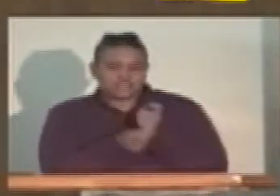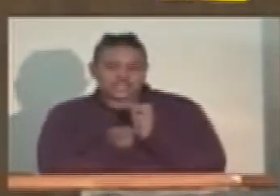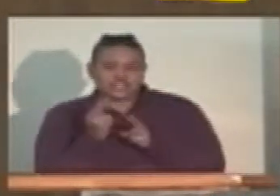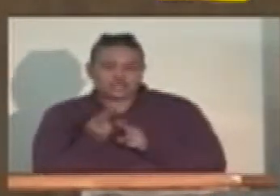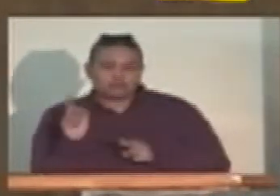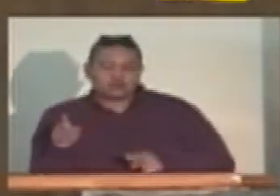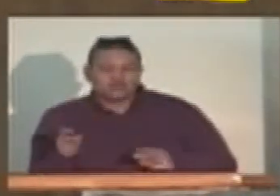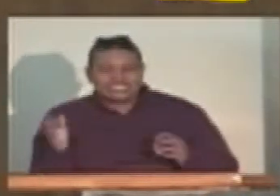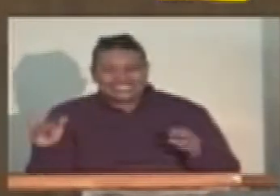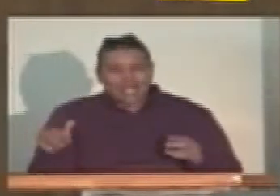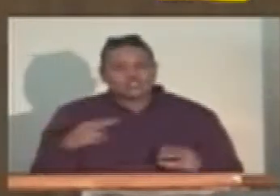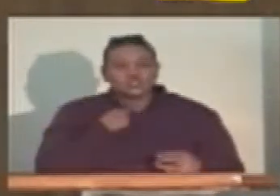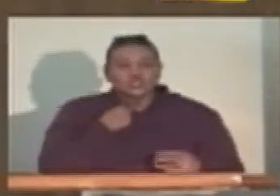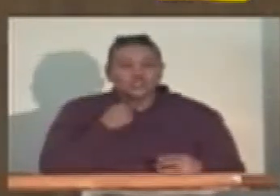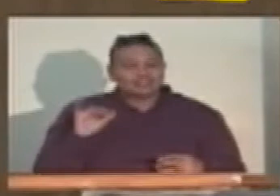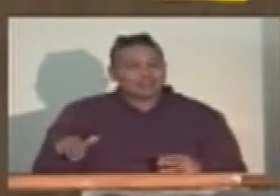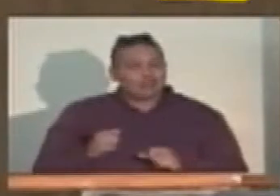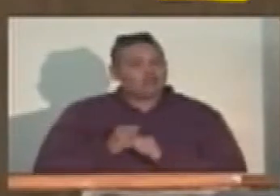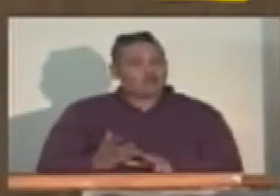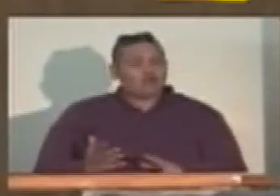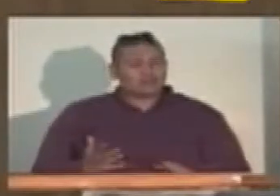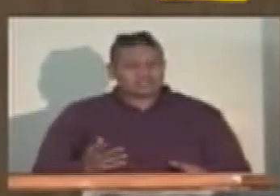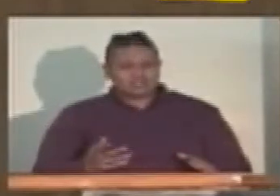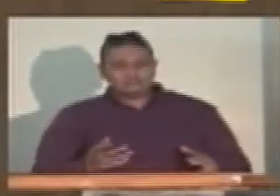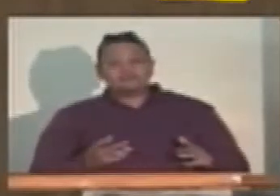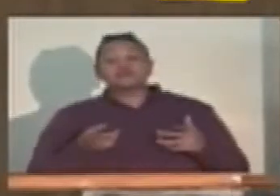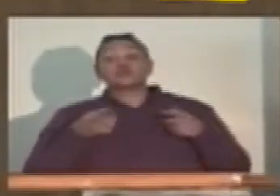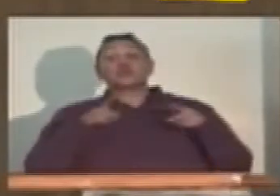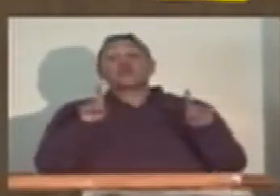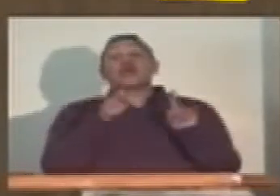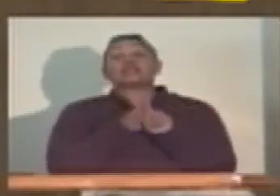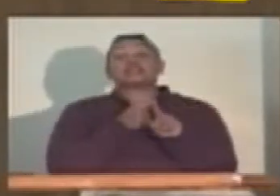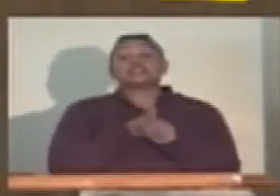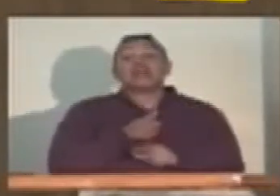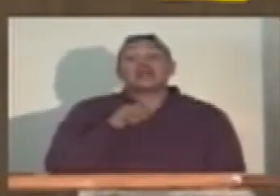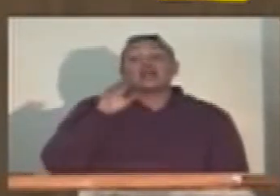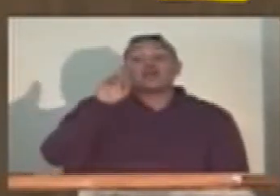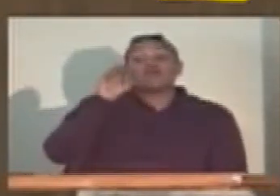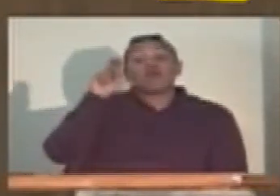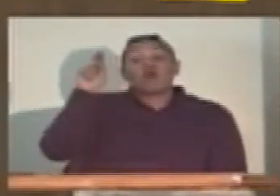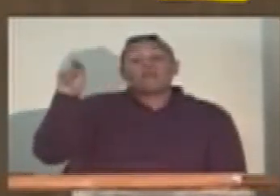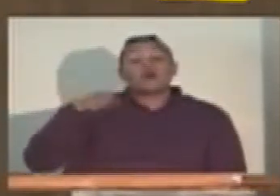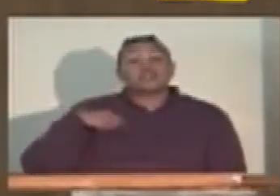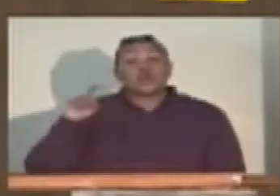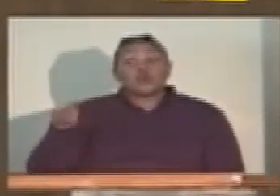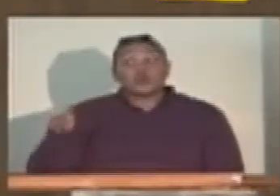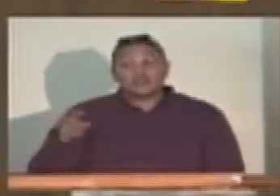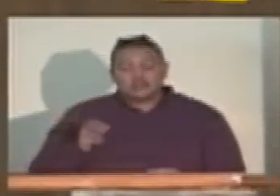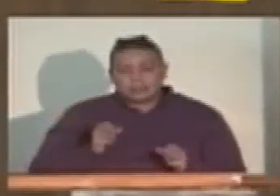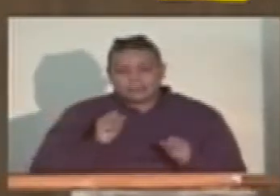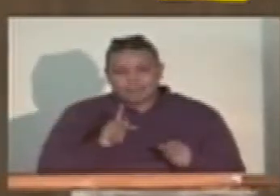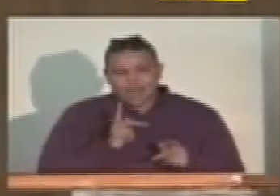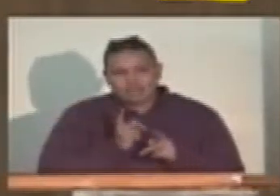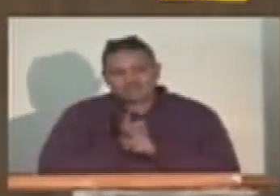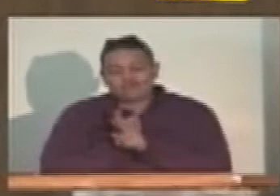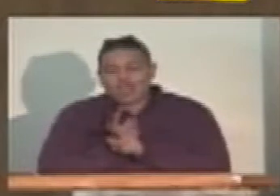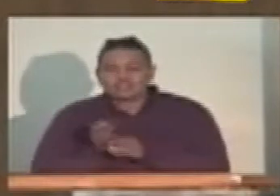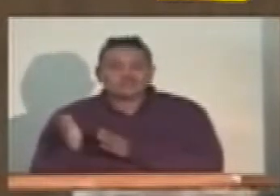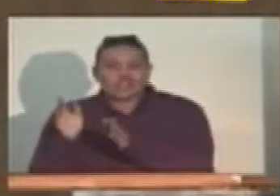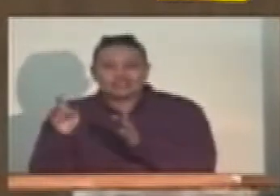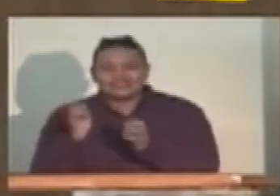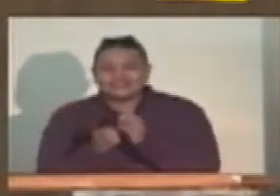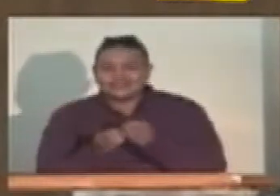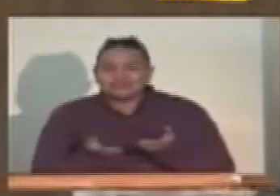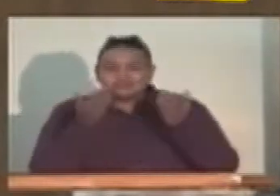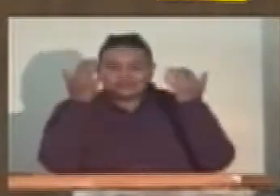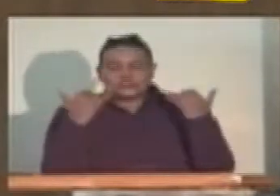Speaker, while Nero fiddle, Rome burns, and we need to get back on track. Mr.